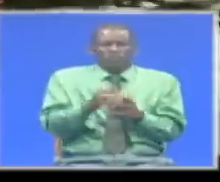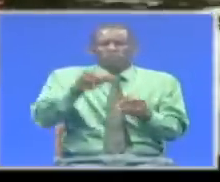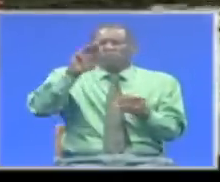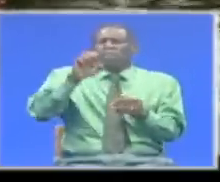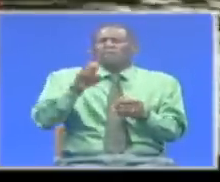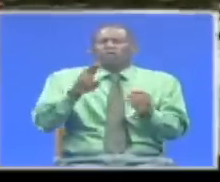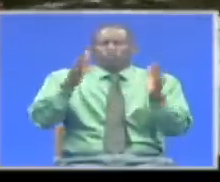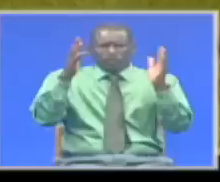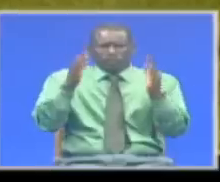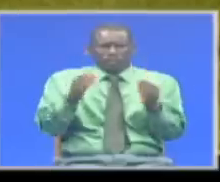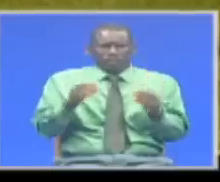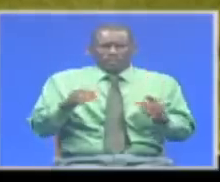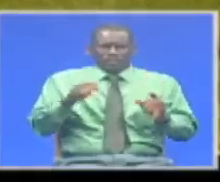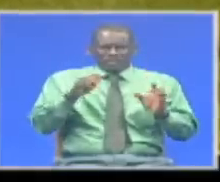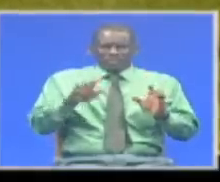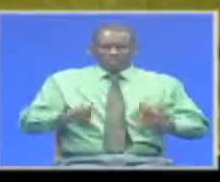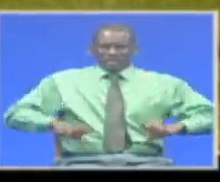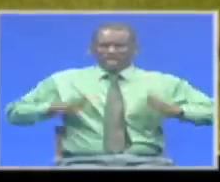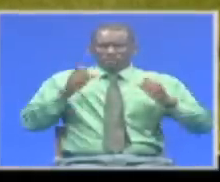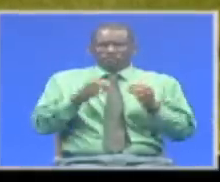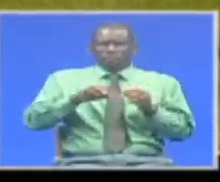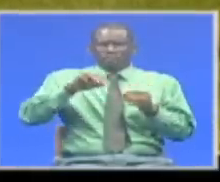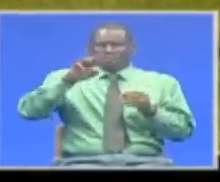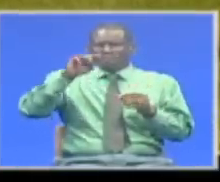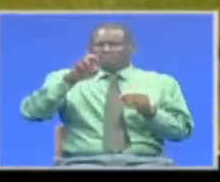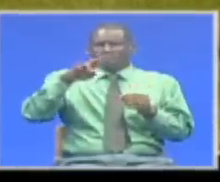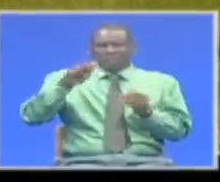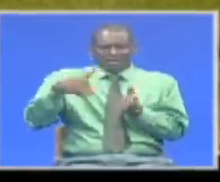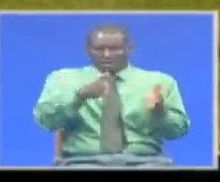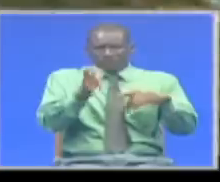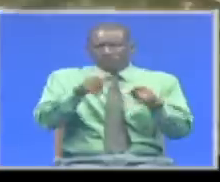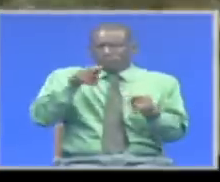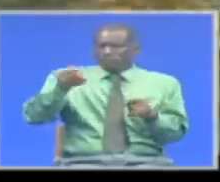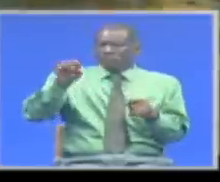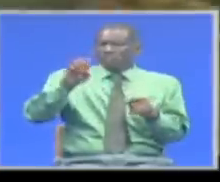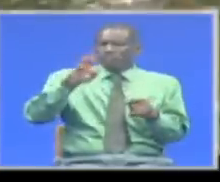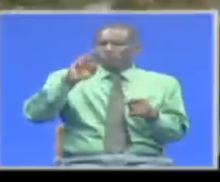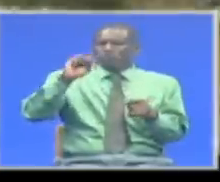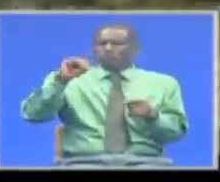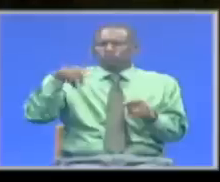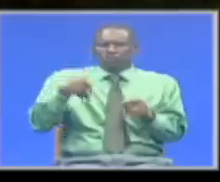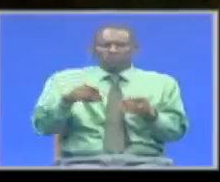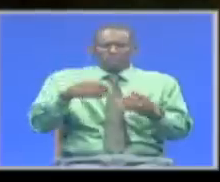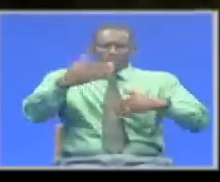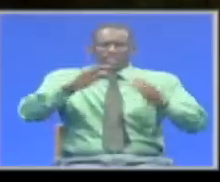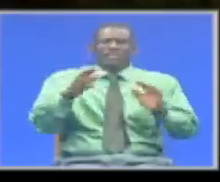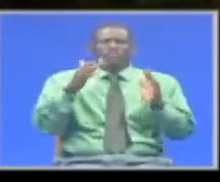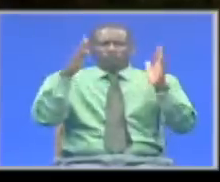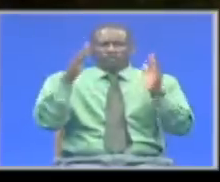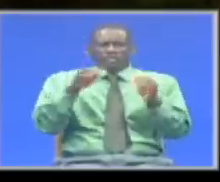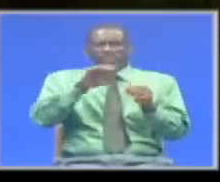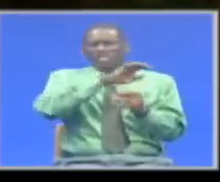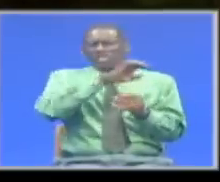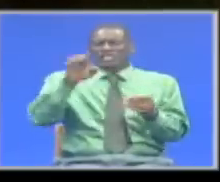The life-giving veins of the Mara River spring up from the Enapuyapui swamp at the heart of the Kiptunga forest block in the eastern